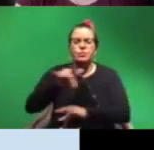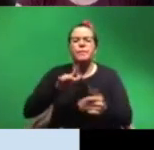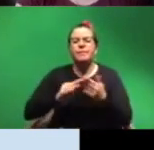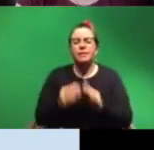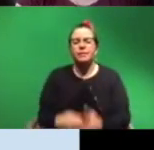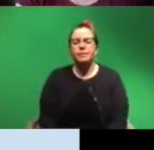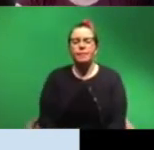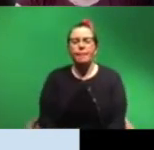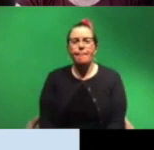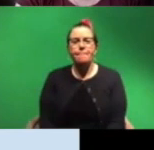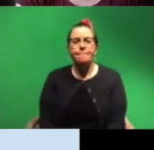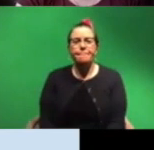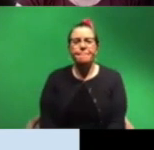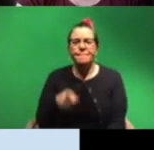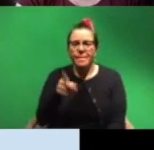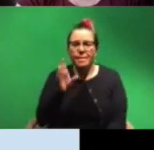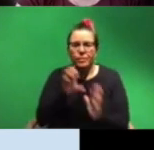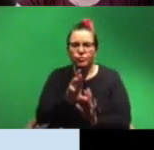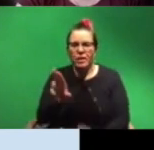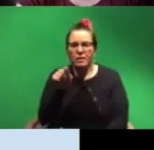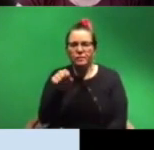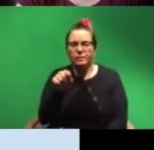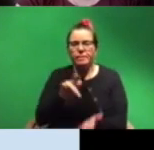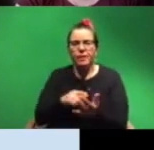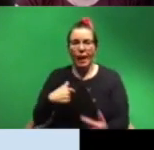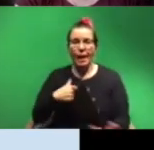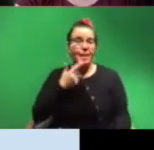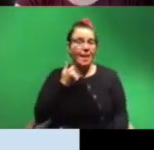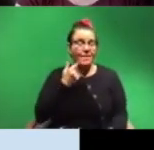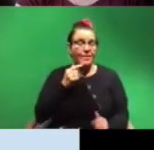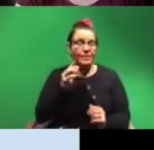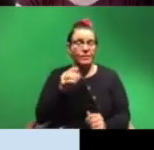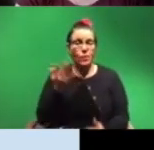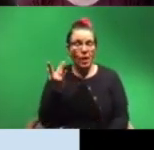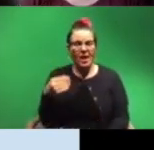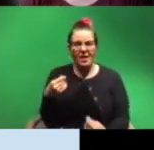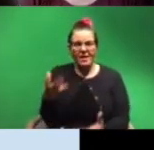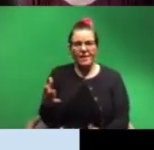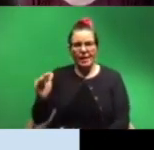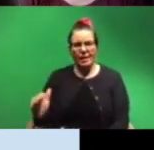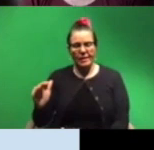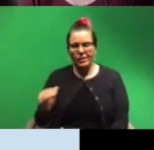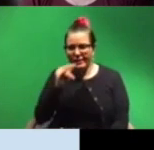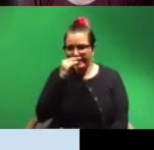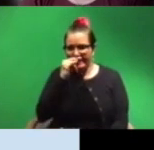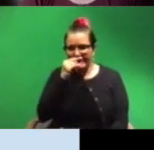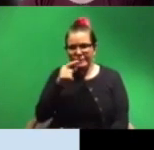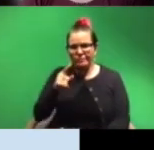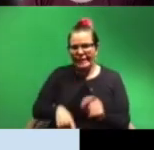actually, this photo on the right here, I'm laughing because I have given this small child who